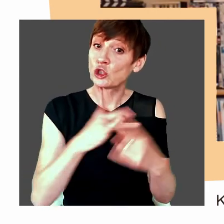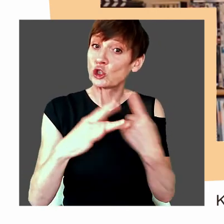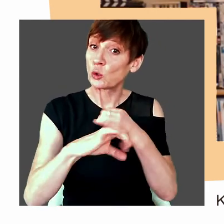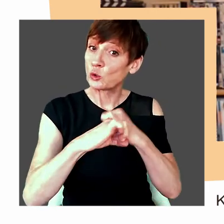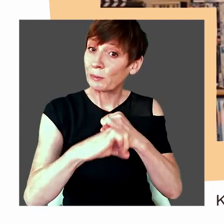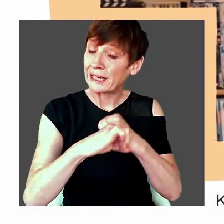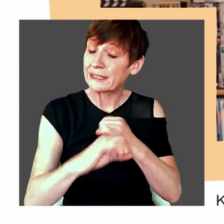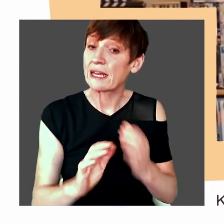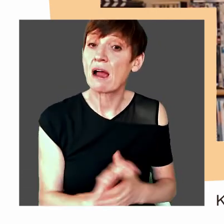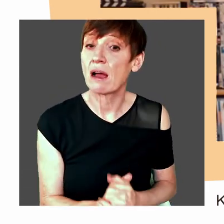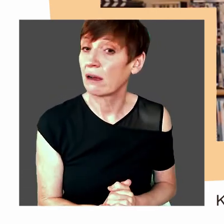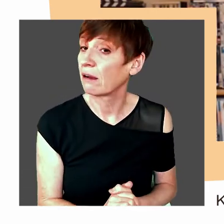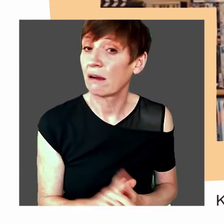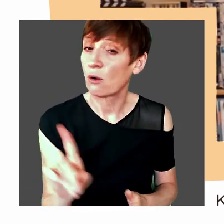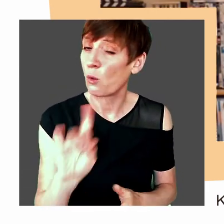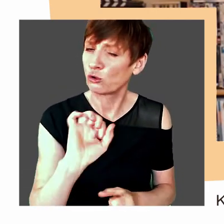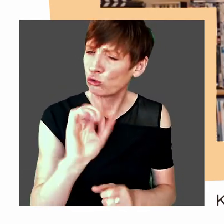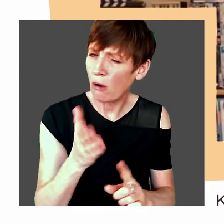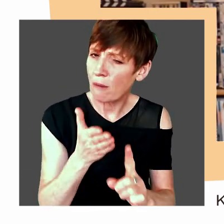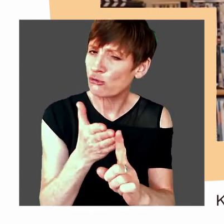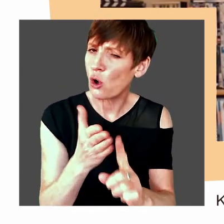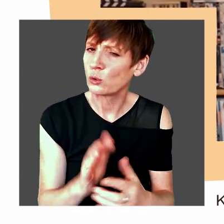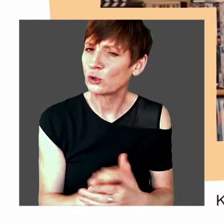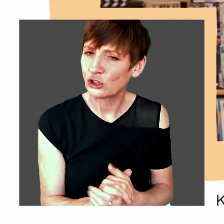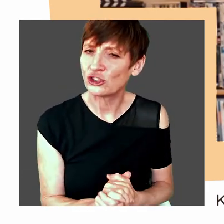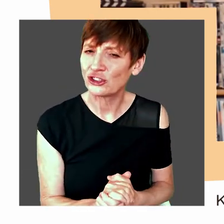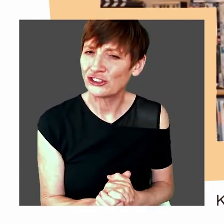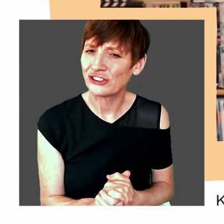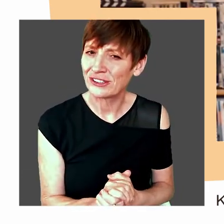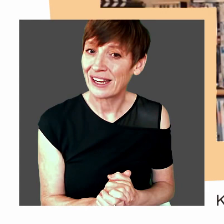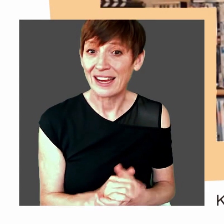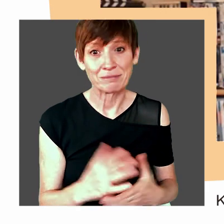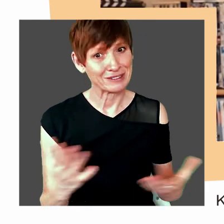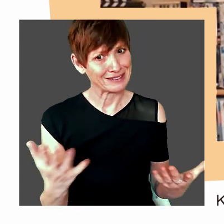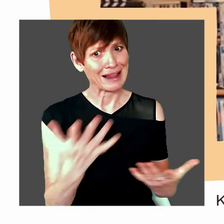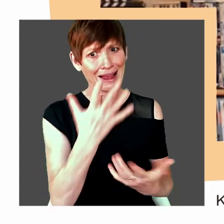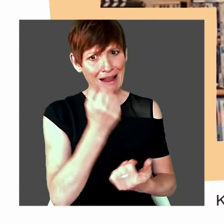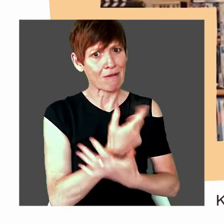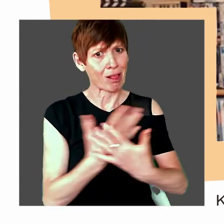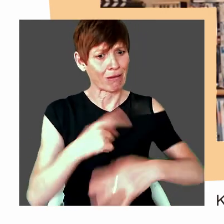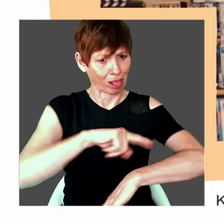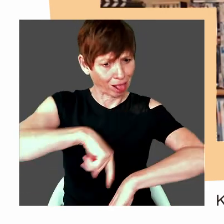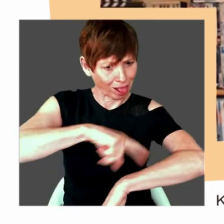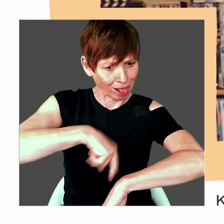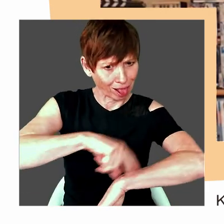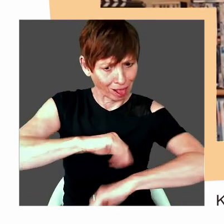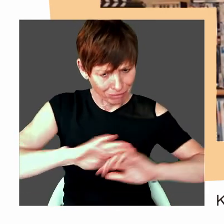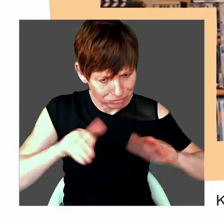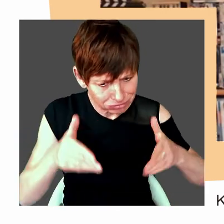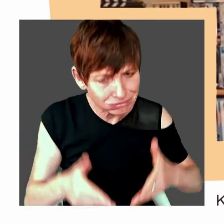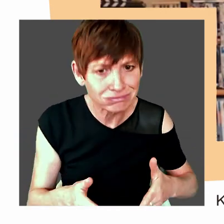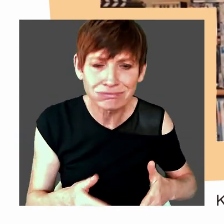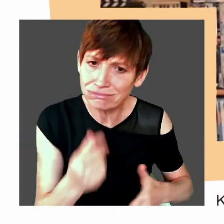lot? What's your approach to it? And your, because it can be a total time suck as well, can't it? Yeah.